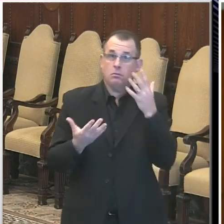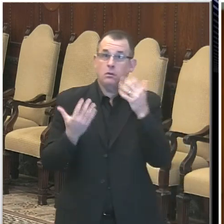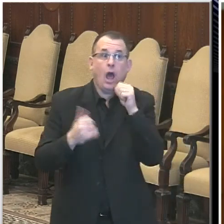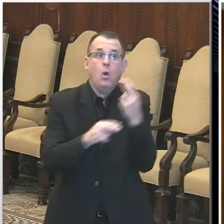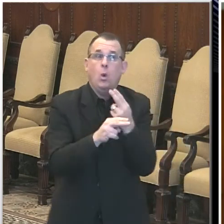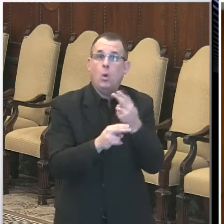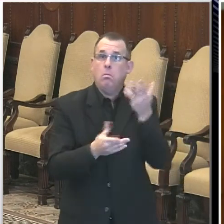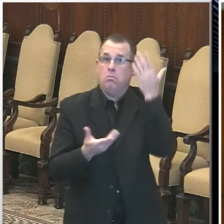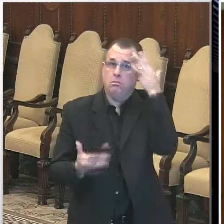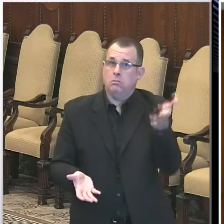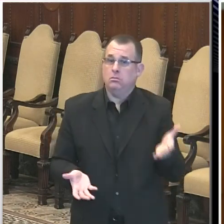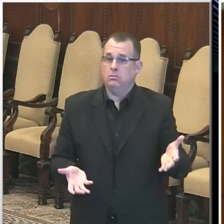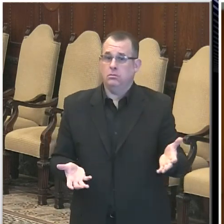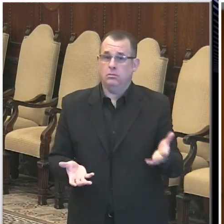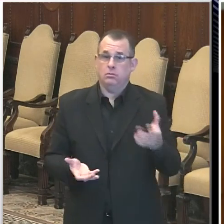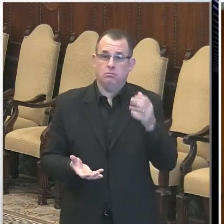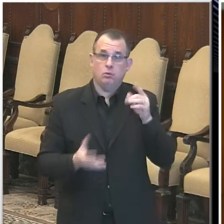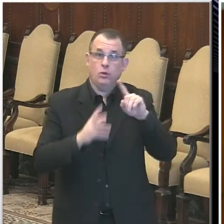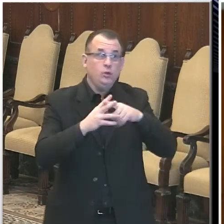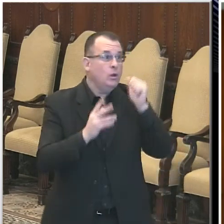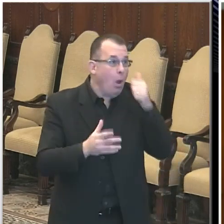could be admitting patients as early as tomorrow.